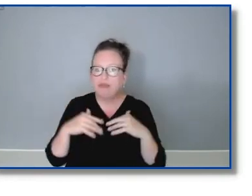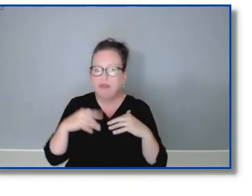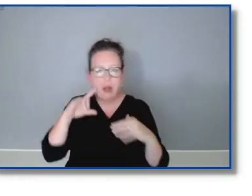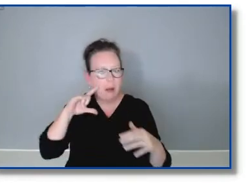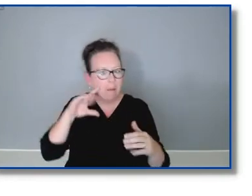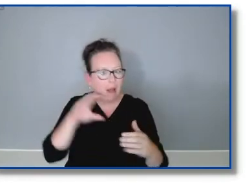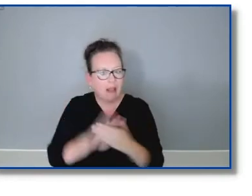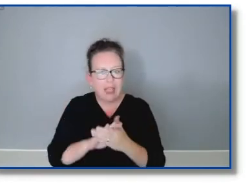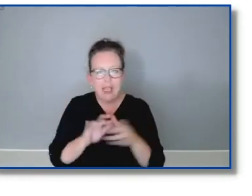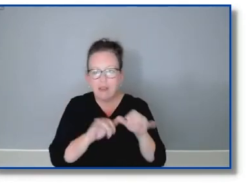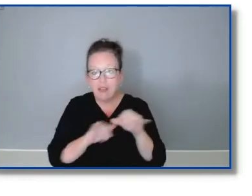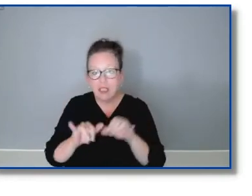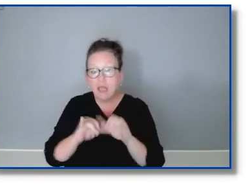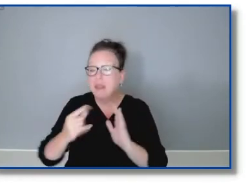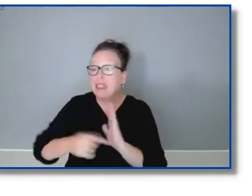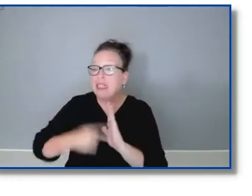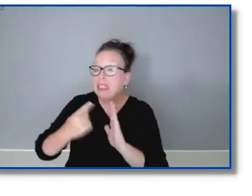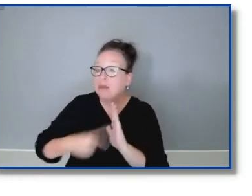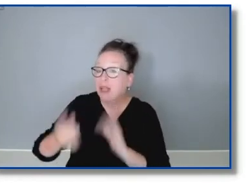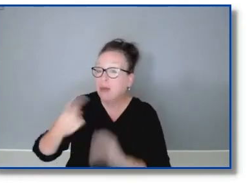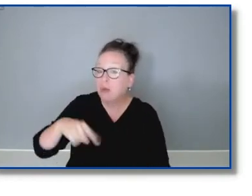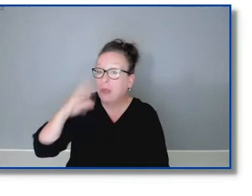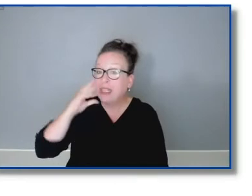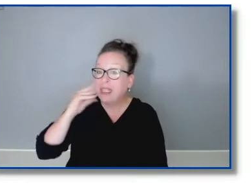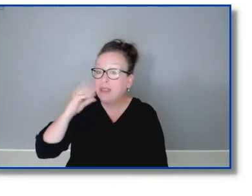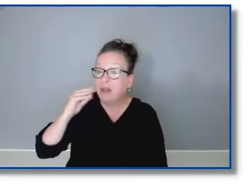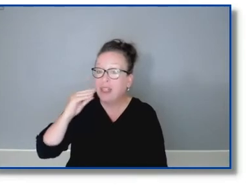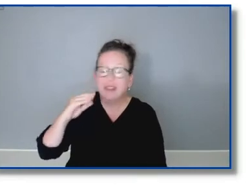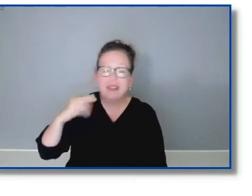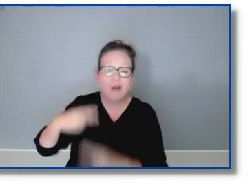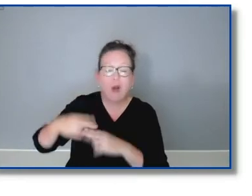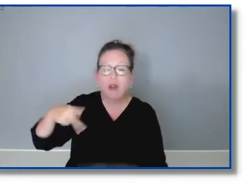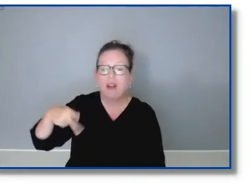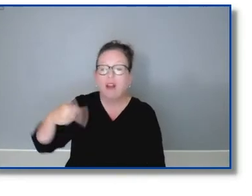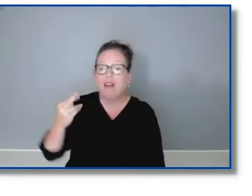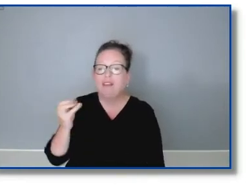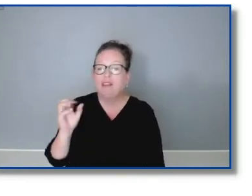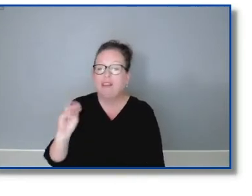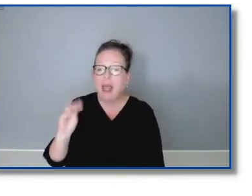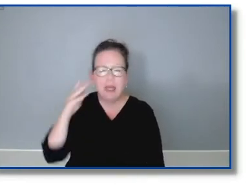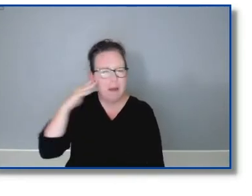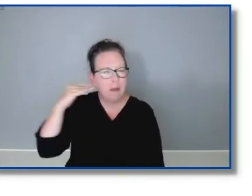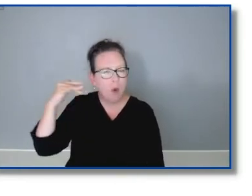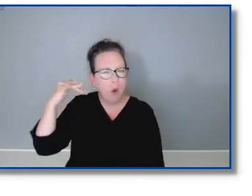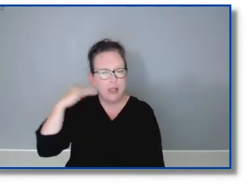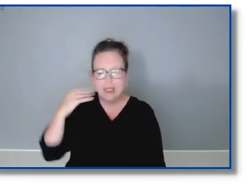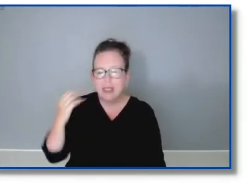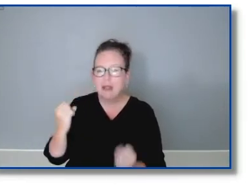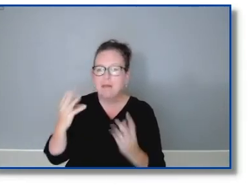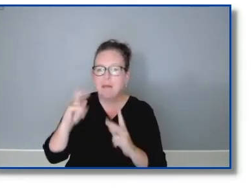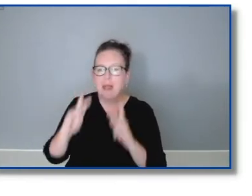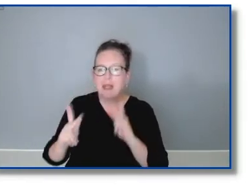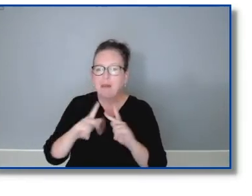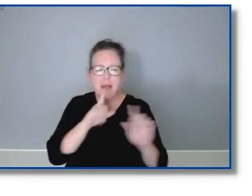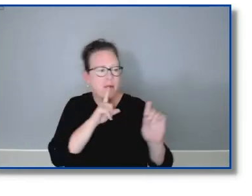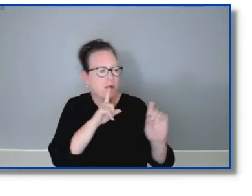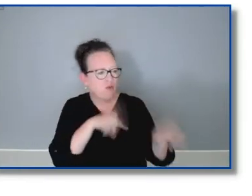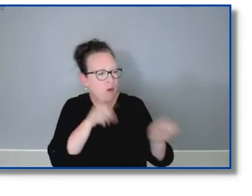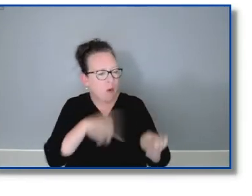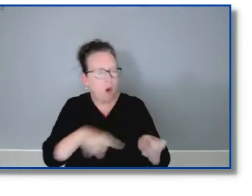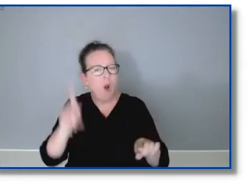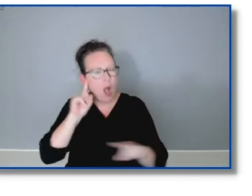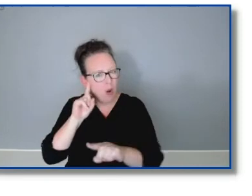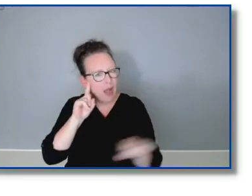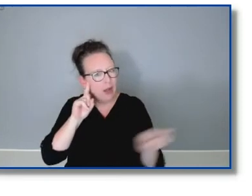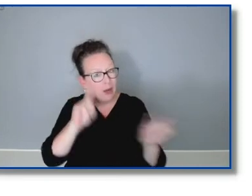where thousands of people witness one noise that actually is not there. Obviously conspiracy theories and